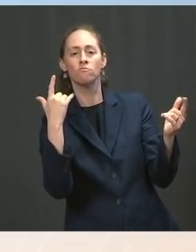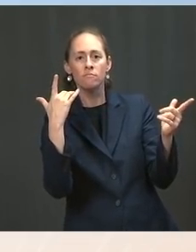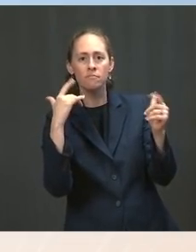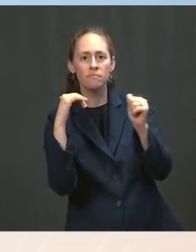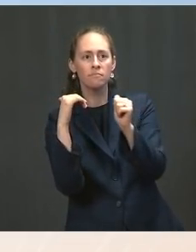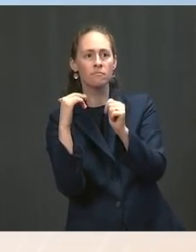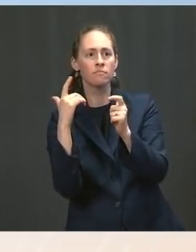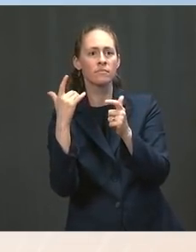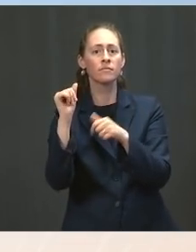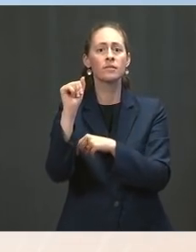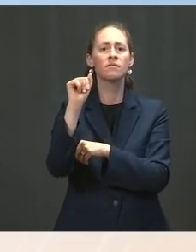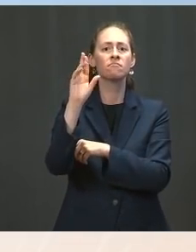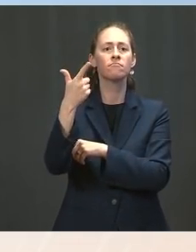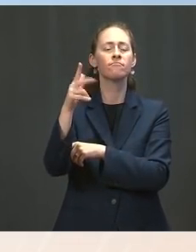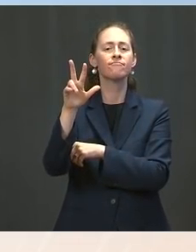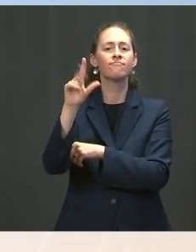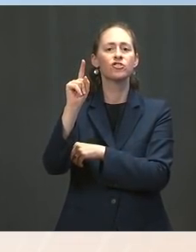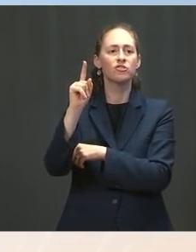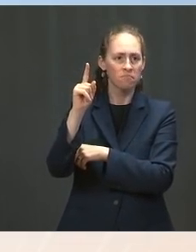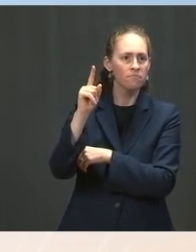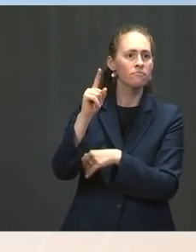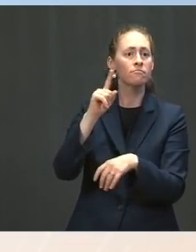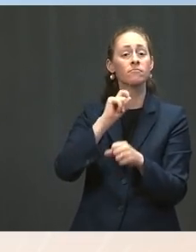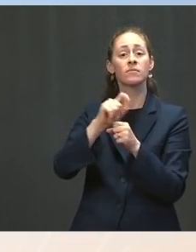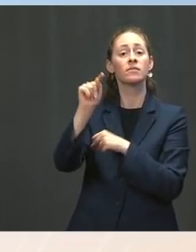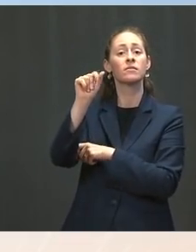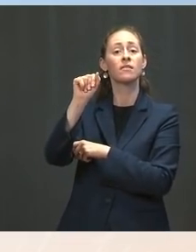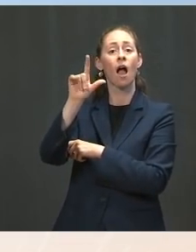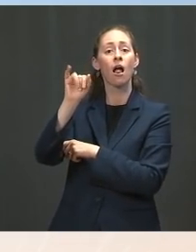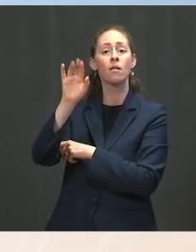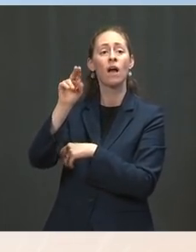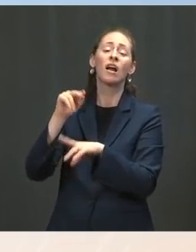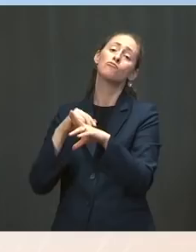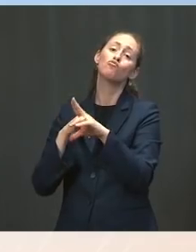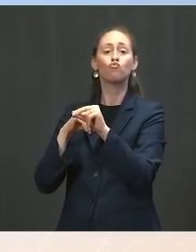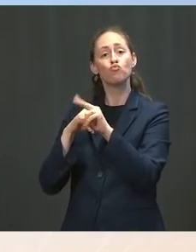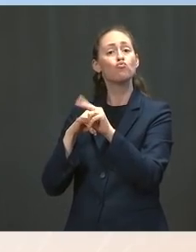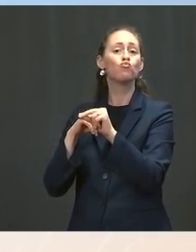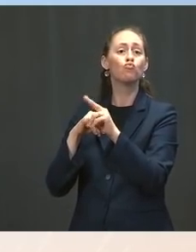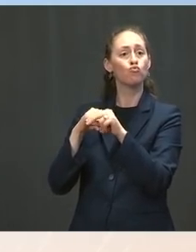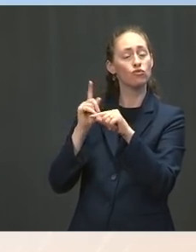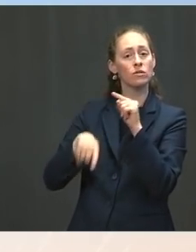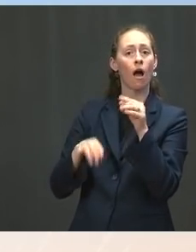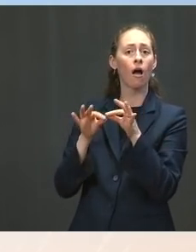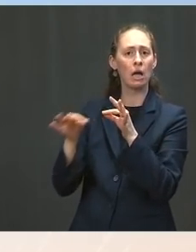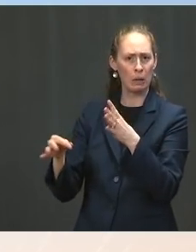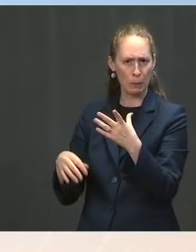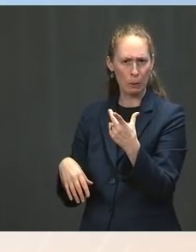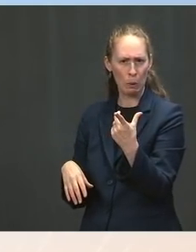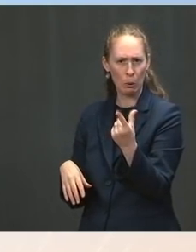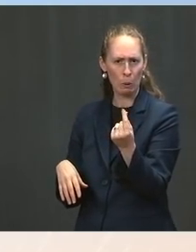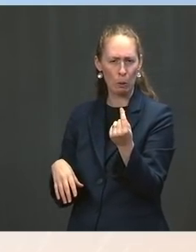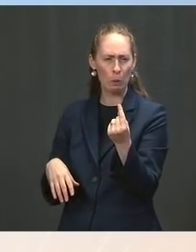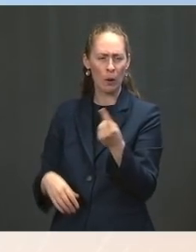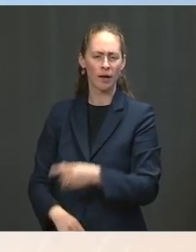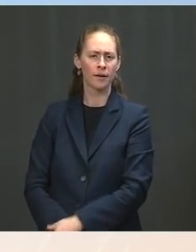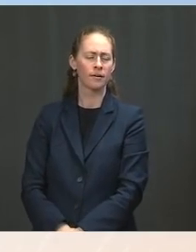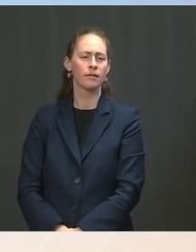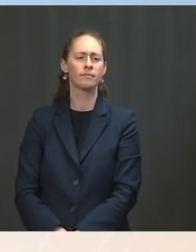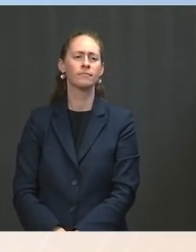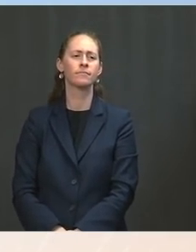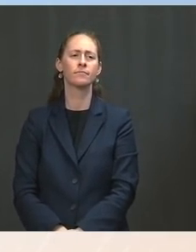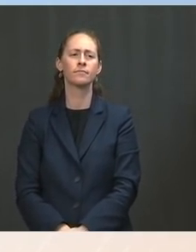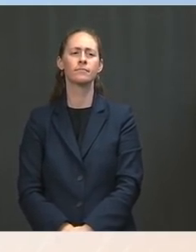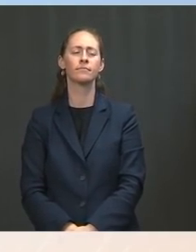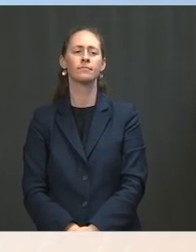abide by their red lines? So I'm not going to take this on as a hypothetical question. What I'm going to say is what I said at the outset, which is we're in touch